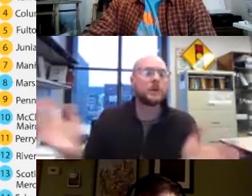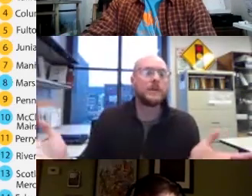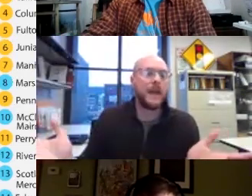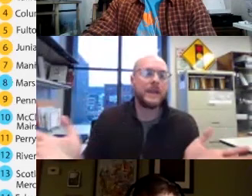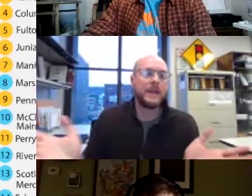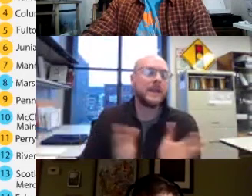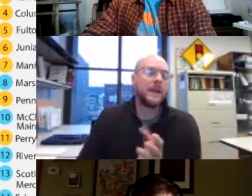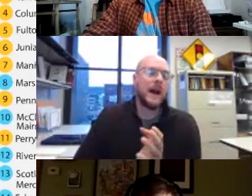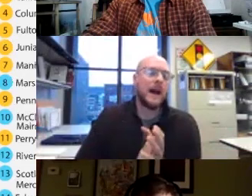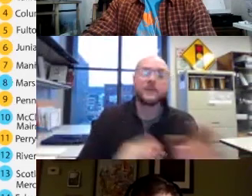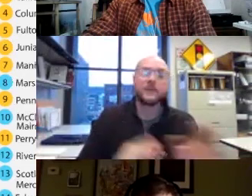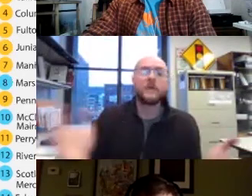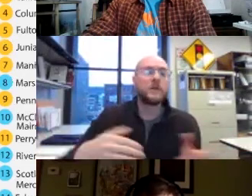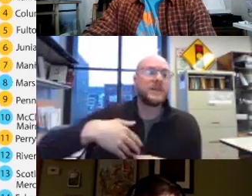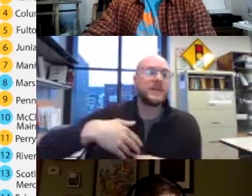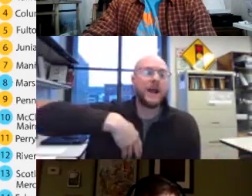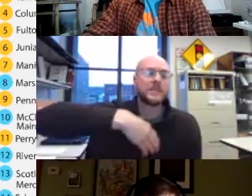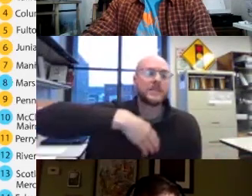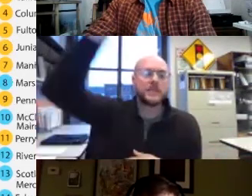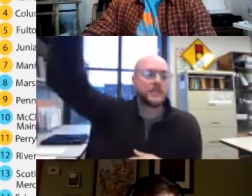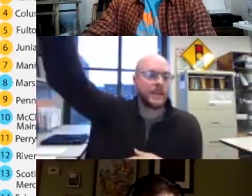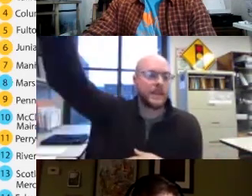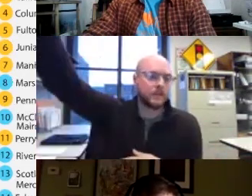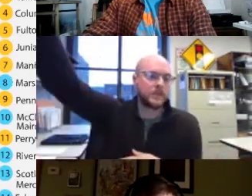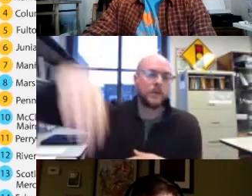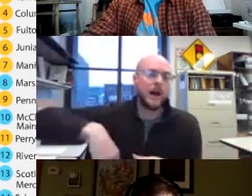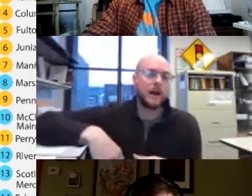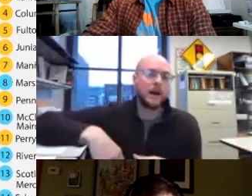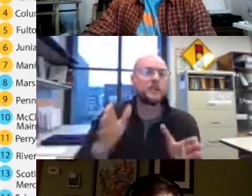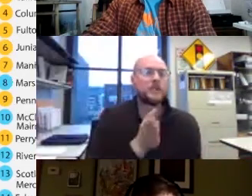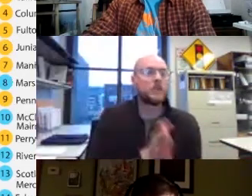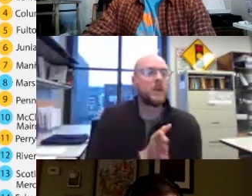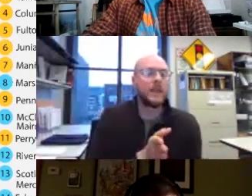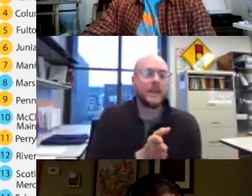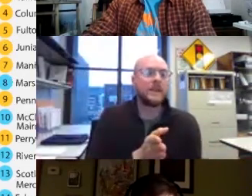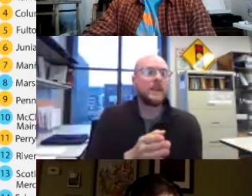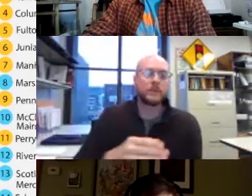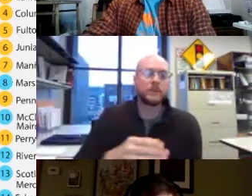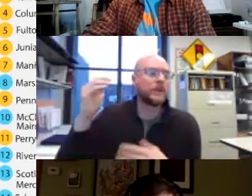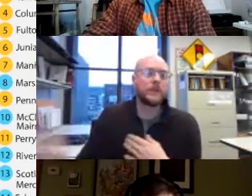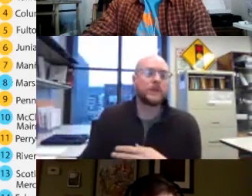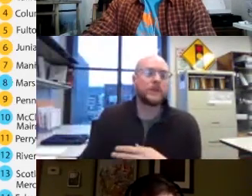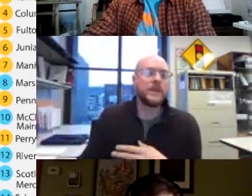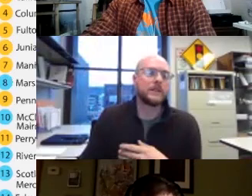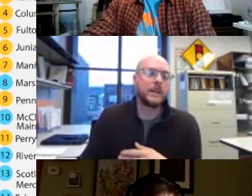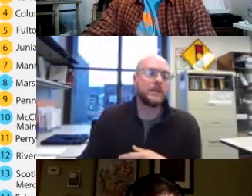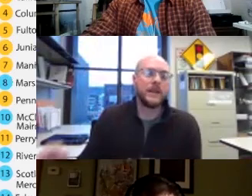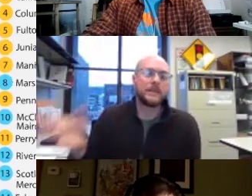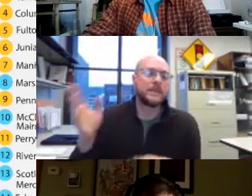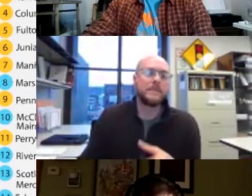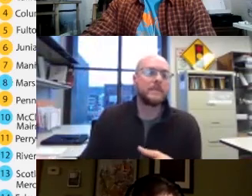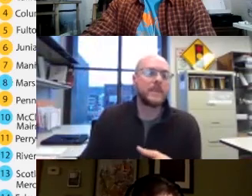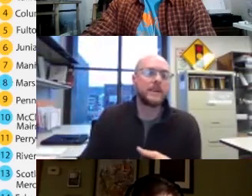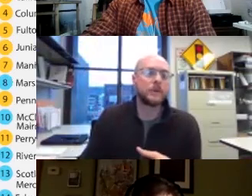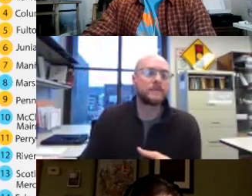vast majority of the day, first of all, you'll never have to skip a cycle. So even just in the one lane, you'll still get through the intersection